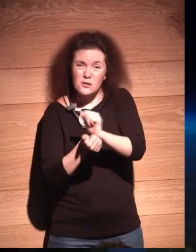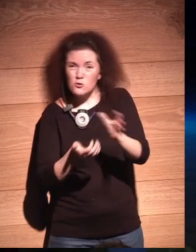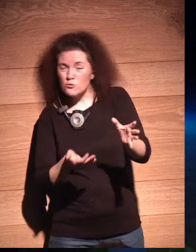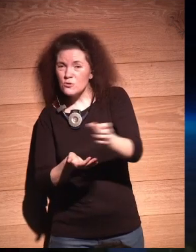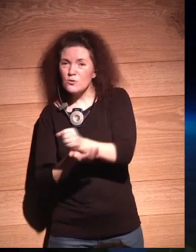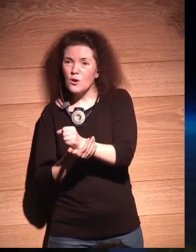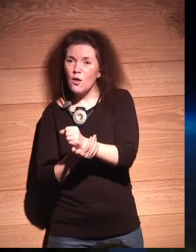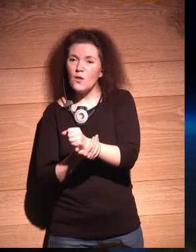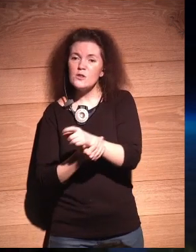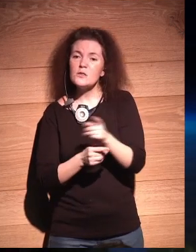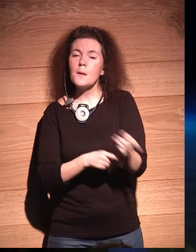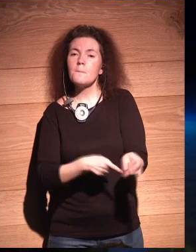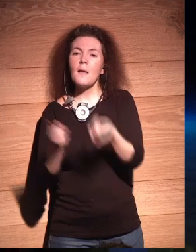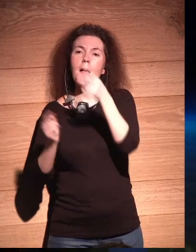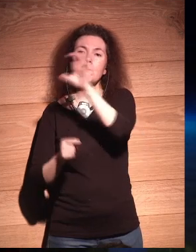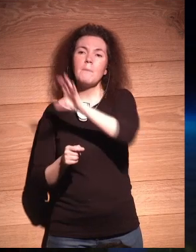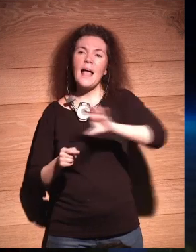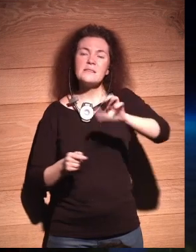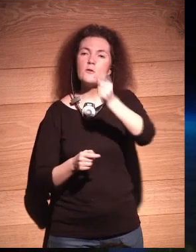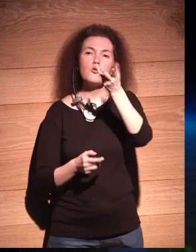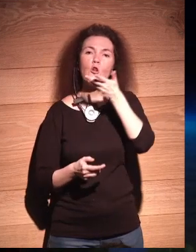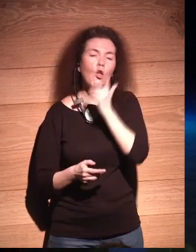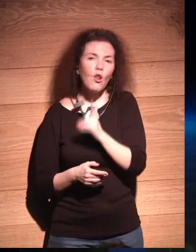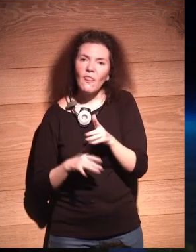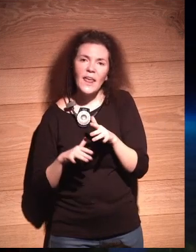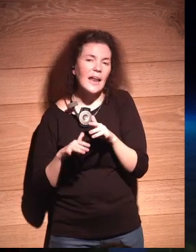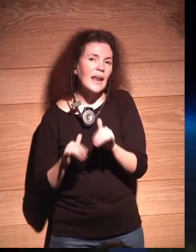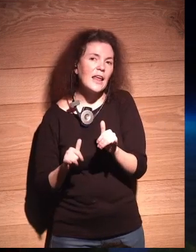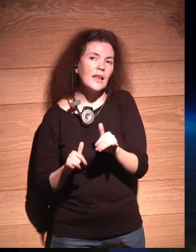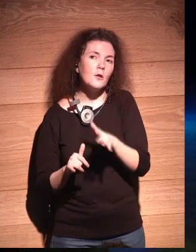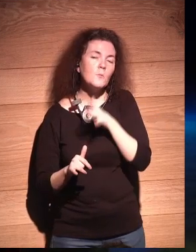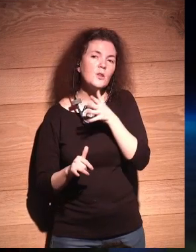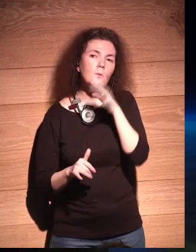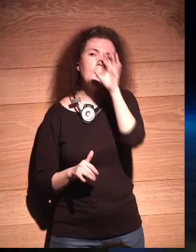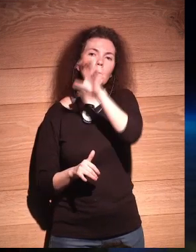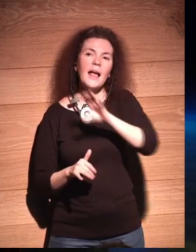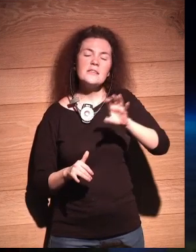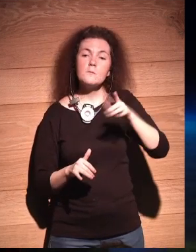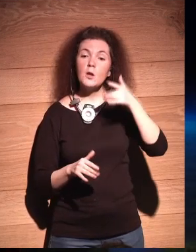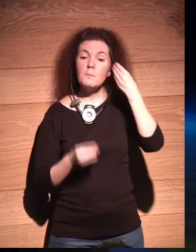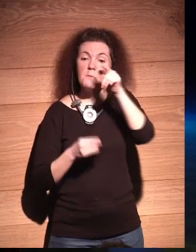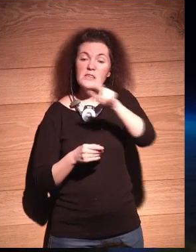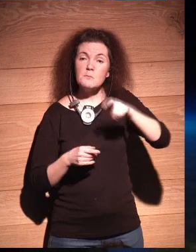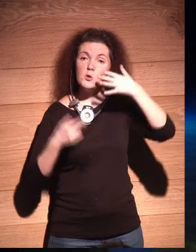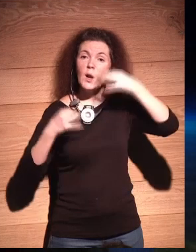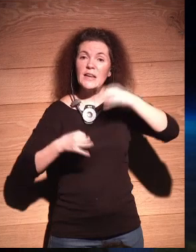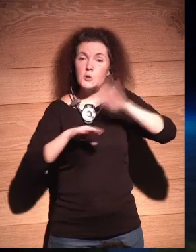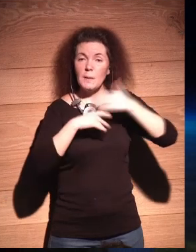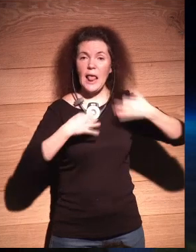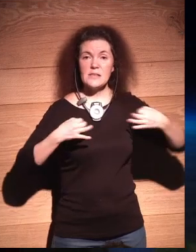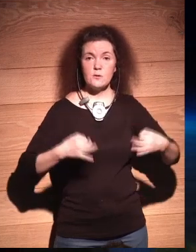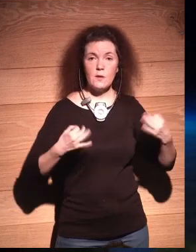know because they're told that these are security risks and they're going to be, it's very expensive to take care of because they'll have to be guarded for